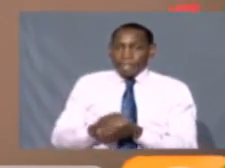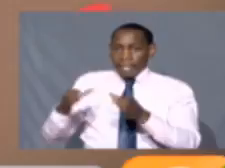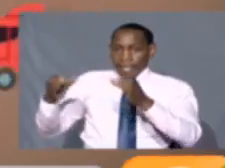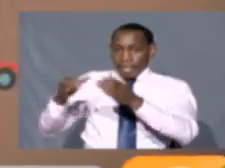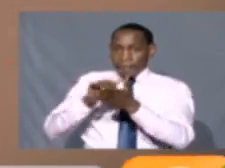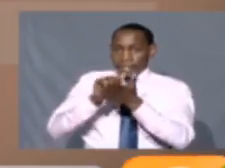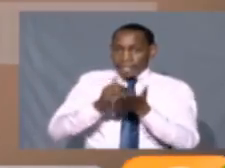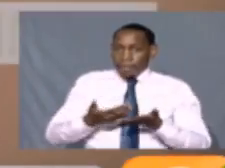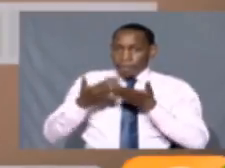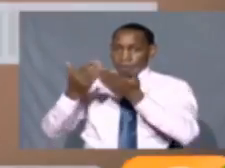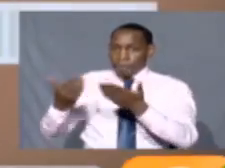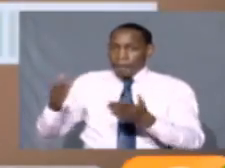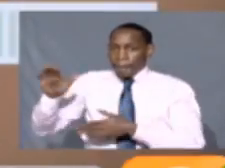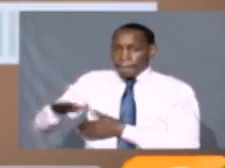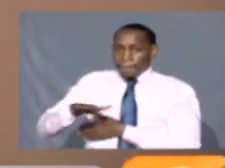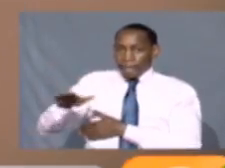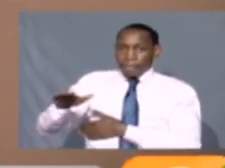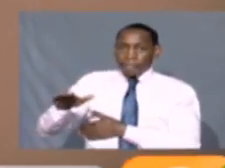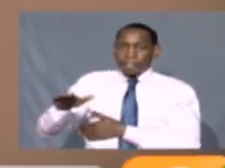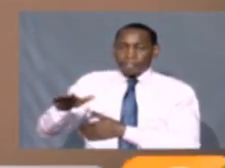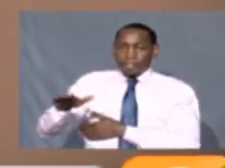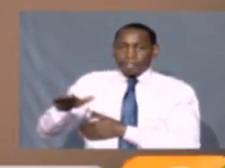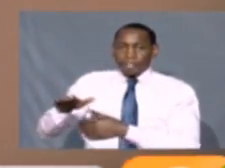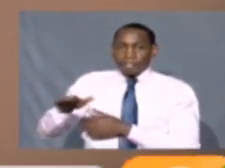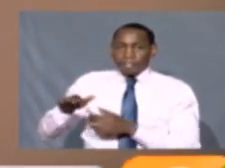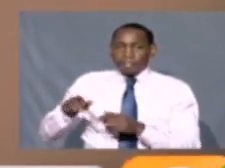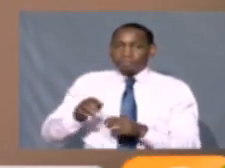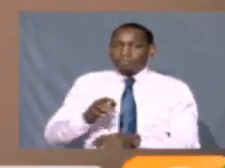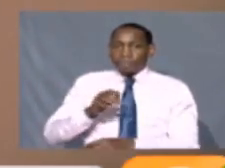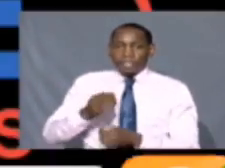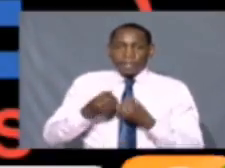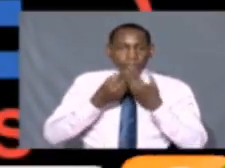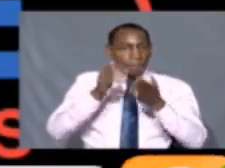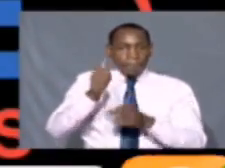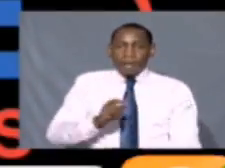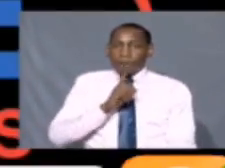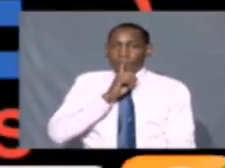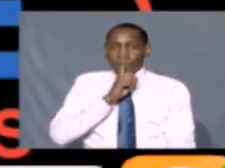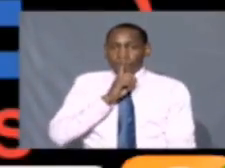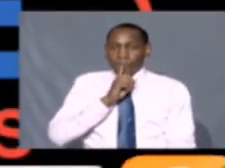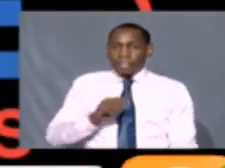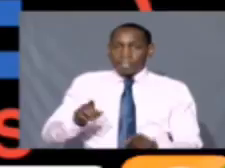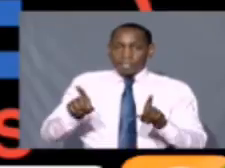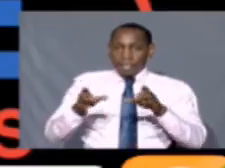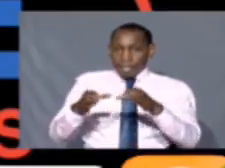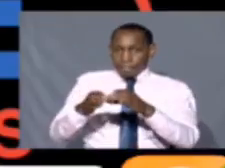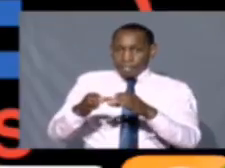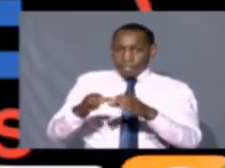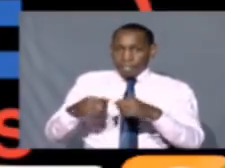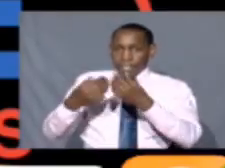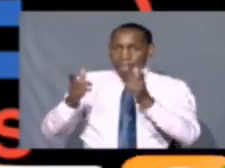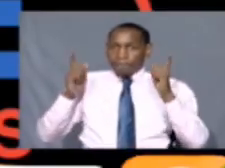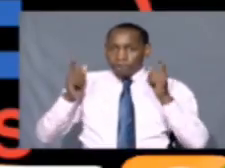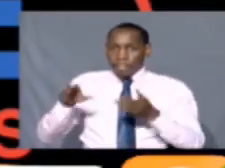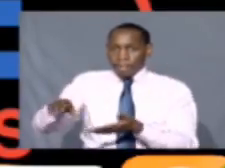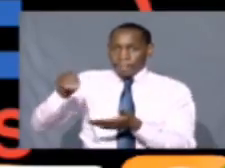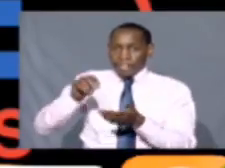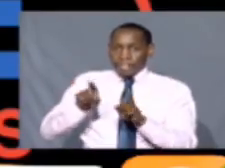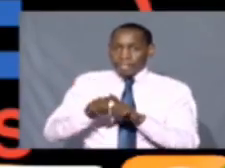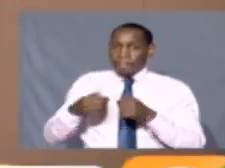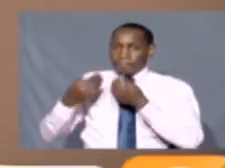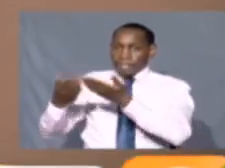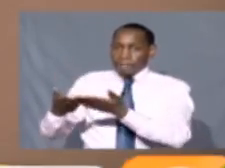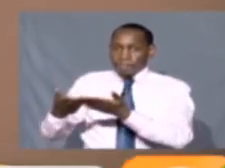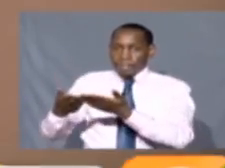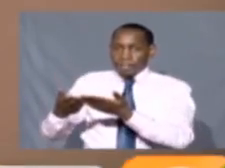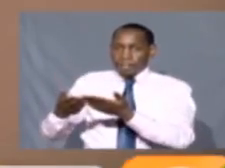company that delivered the cargo to Parliament, Bolloré, remaining mum on the issue. Bolloré dispatched its truck to pick and drop the 20-foot